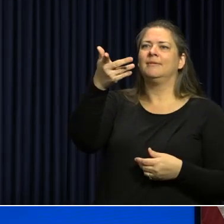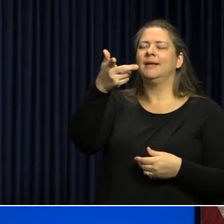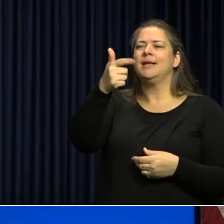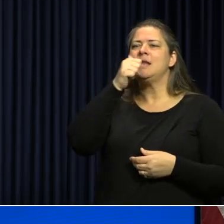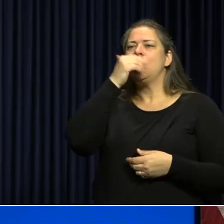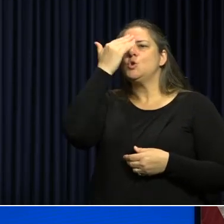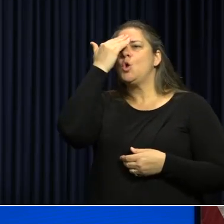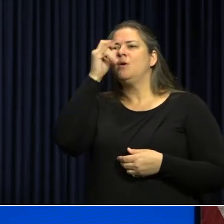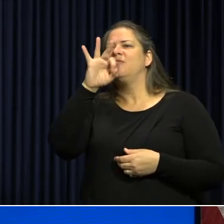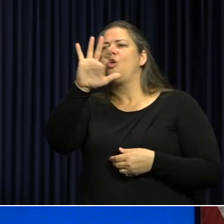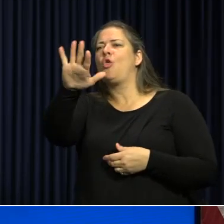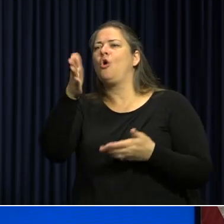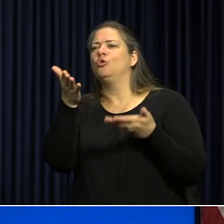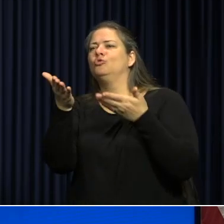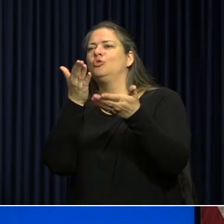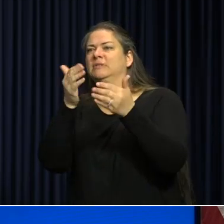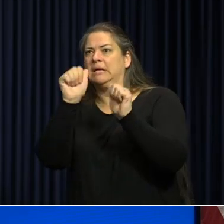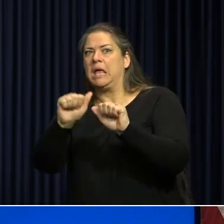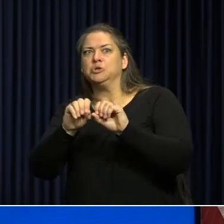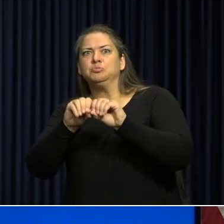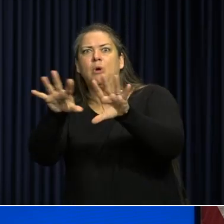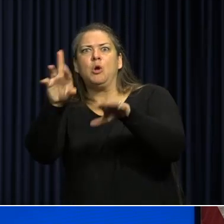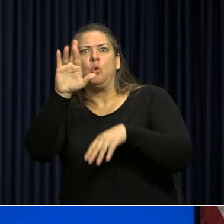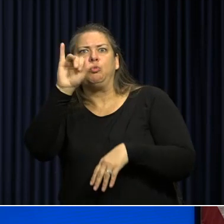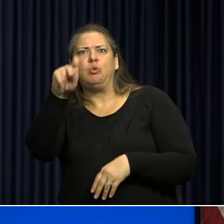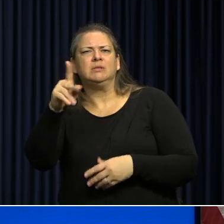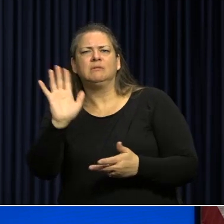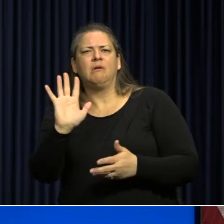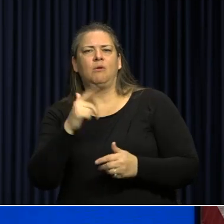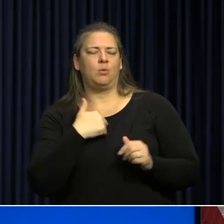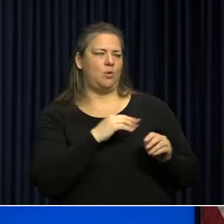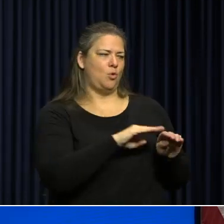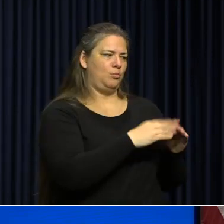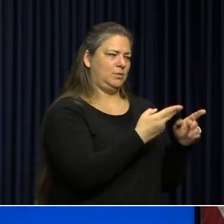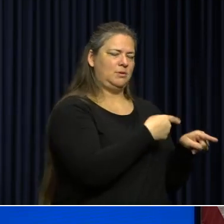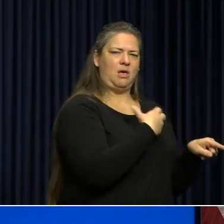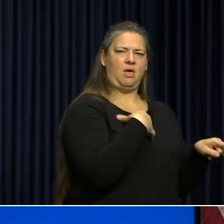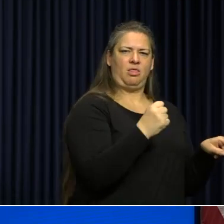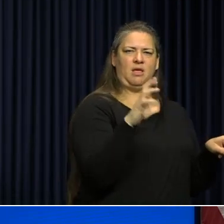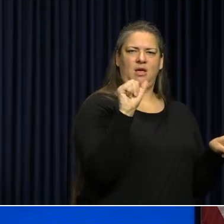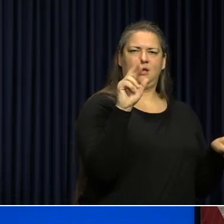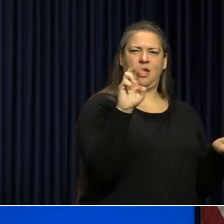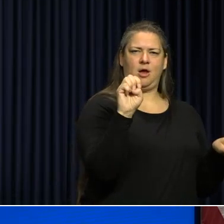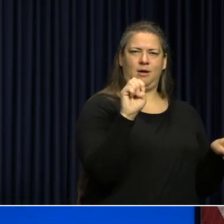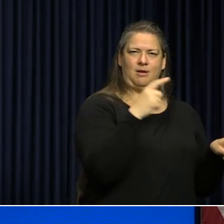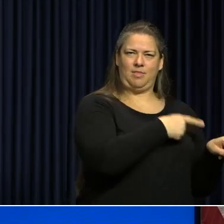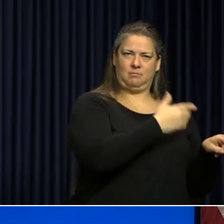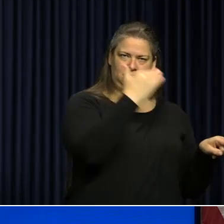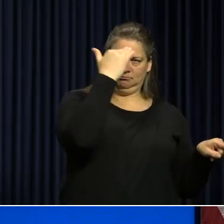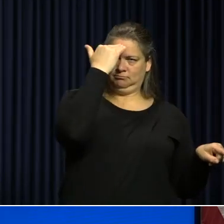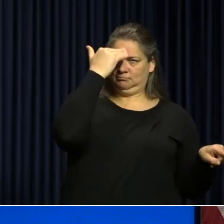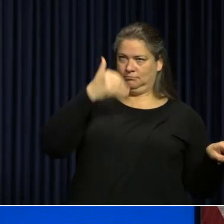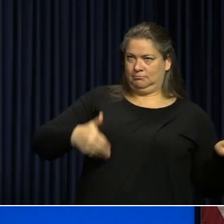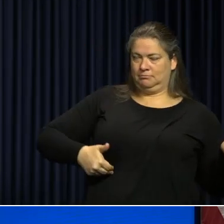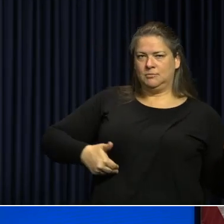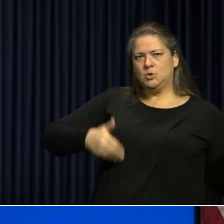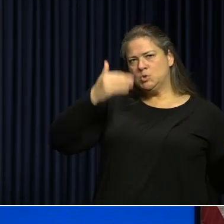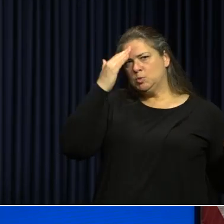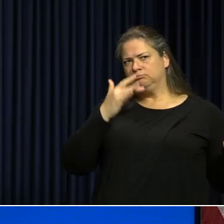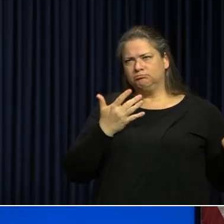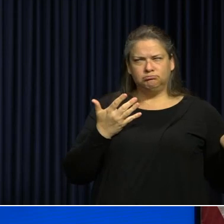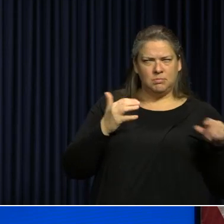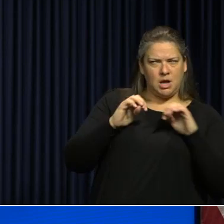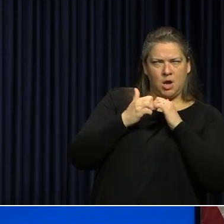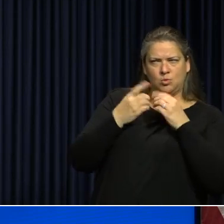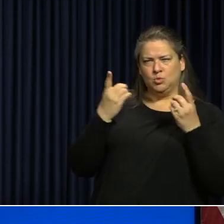services potentially spread the coronavirus, we're starting in healthcare where people can be very cognizant of what